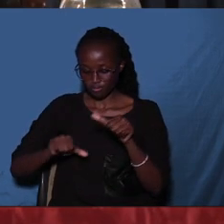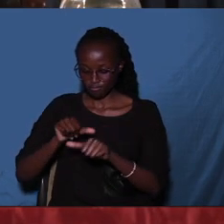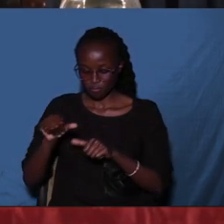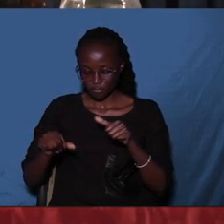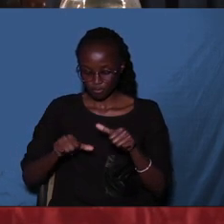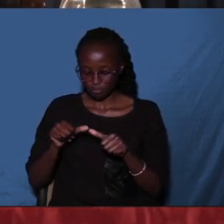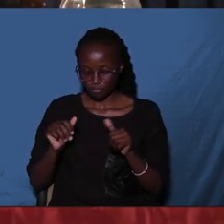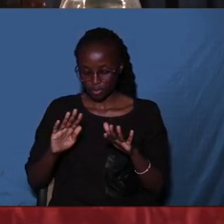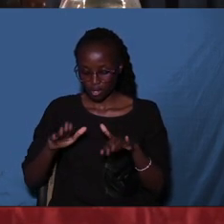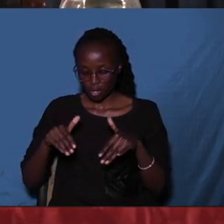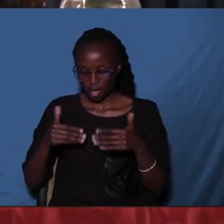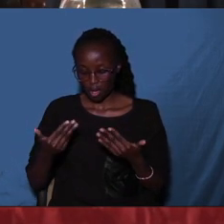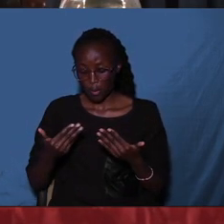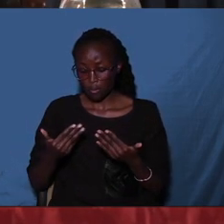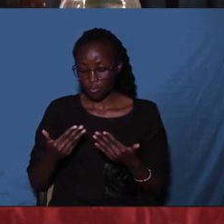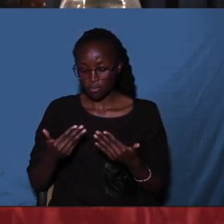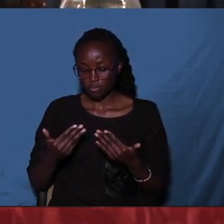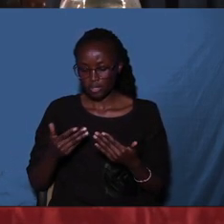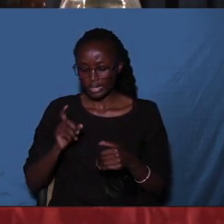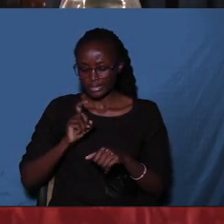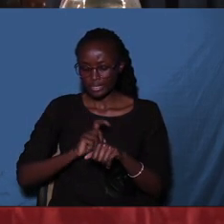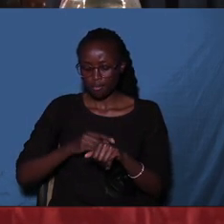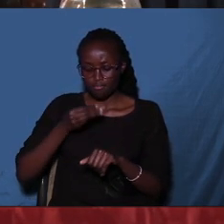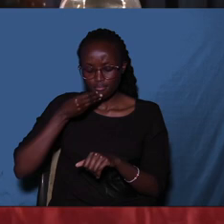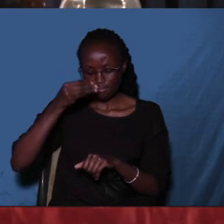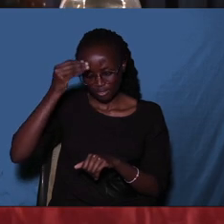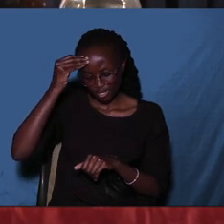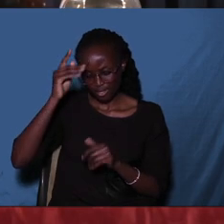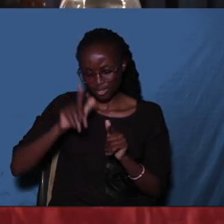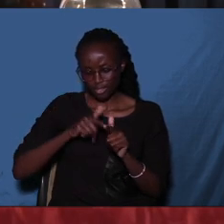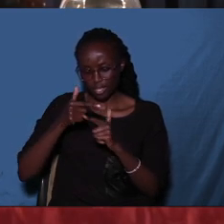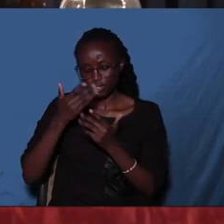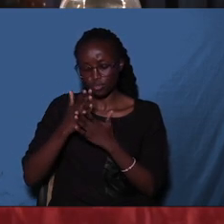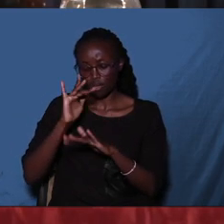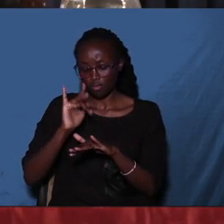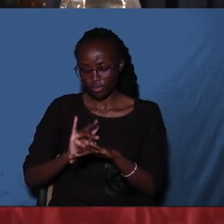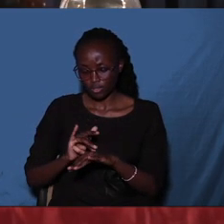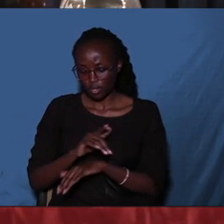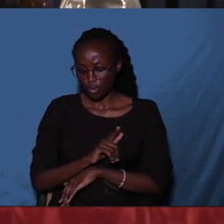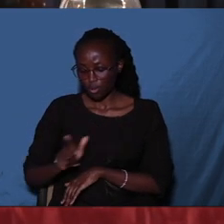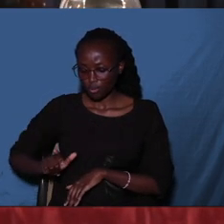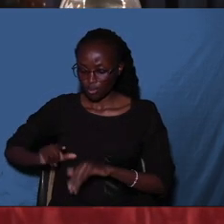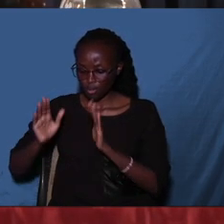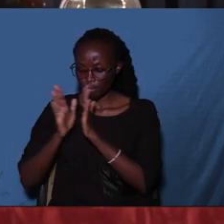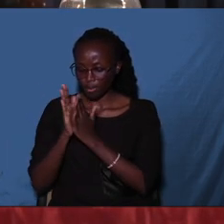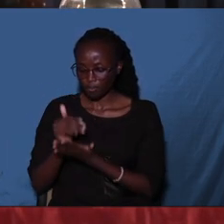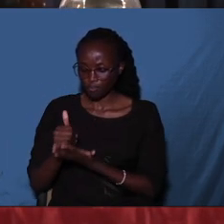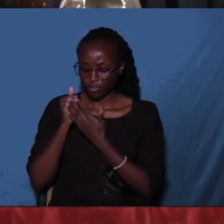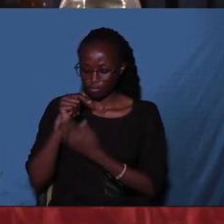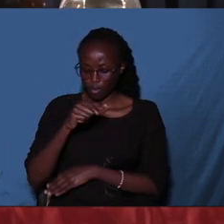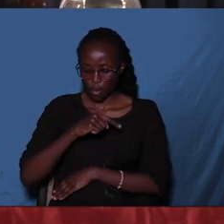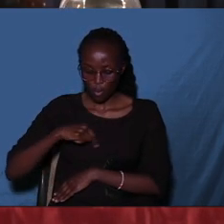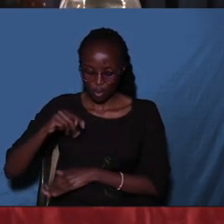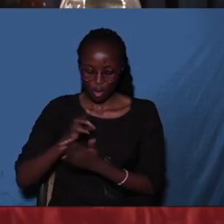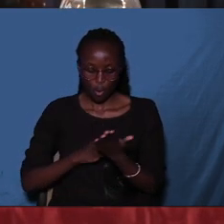a consequence or a product of hypocrisy. We pray that God will help us to live original